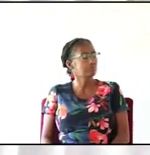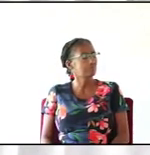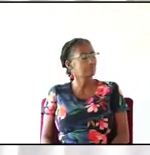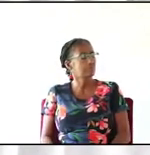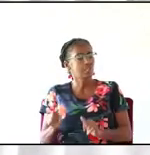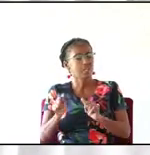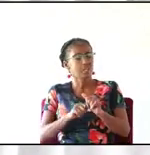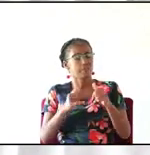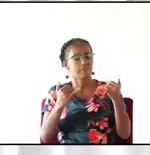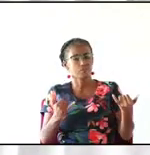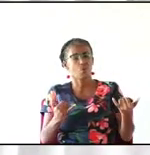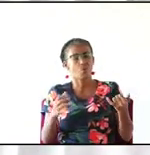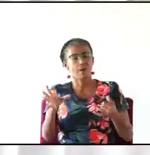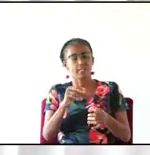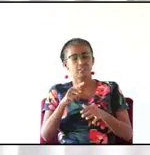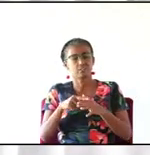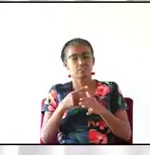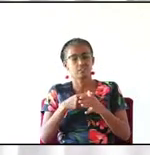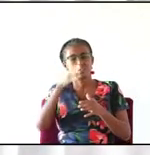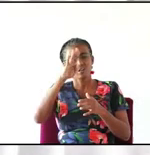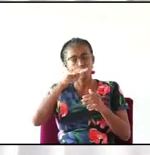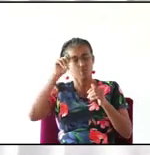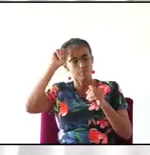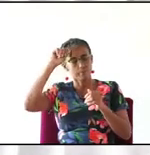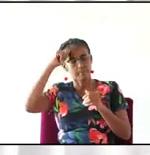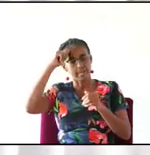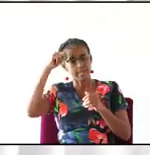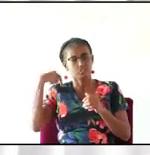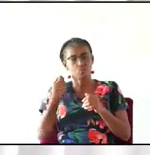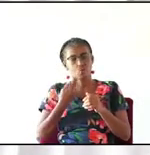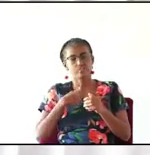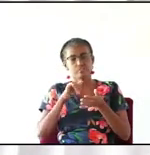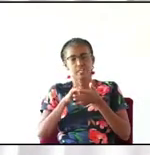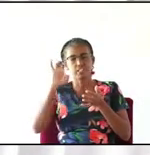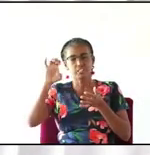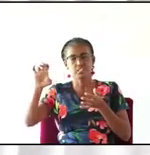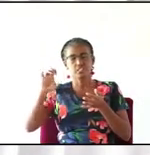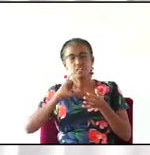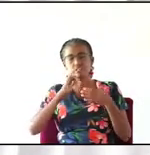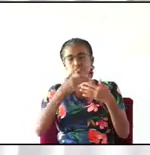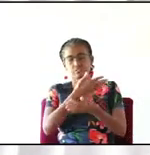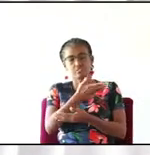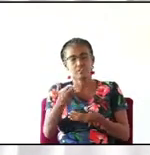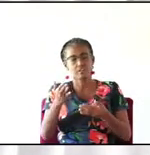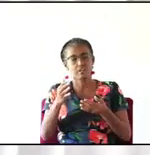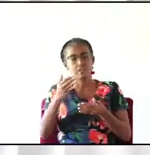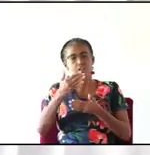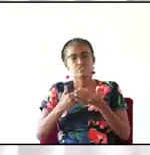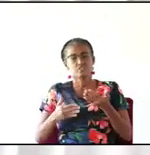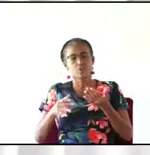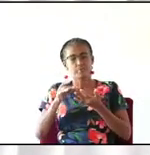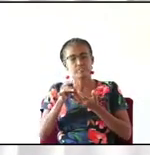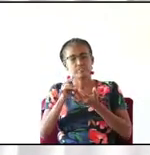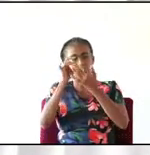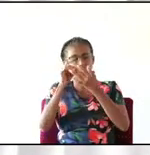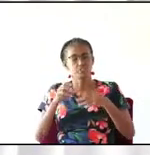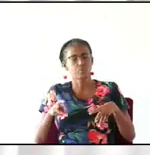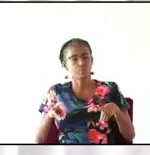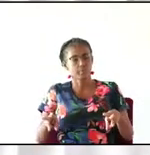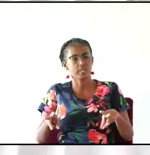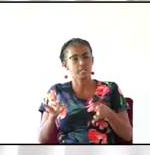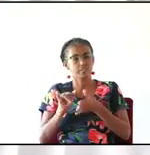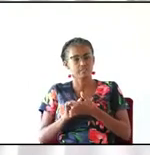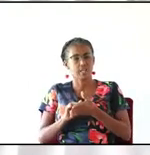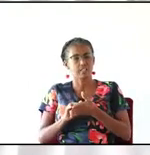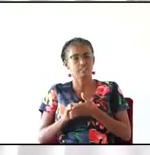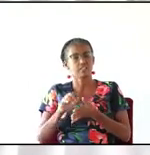every now and then, God will remind you that he's there in some special way, and he will say, "Girl, Tamika,"